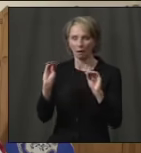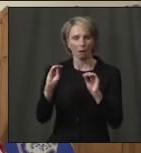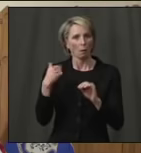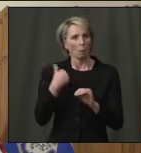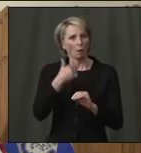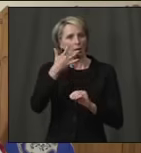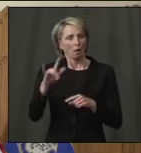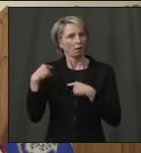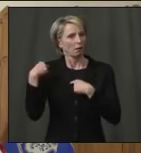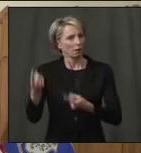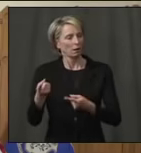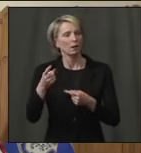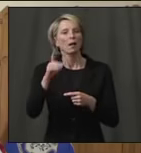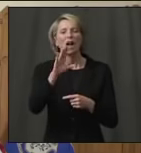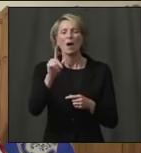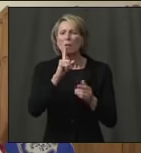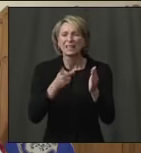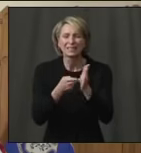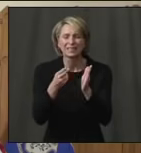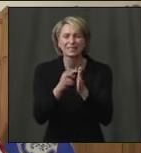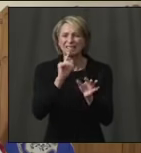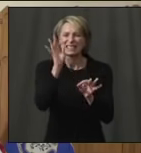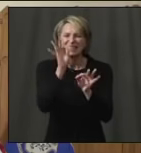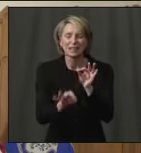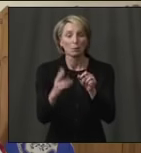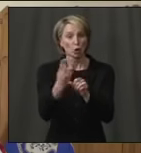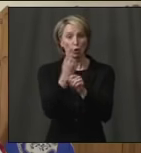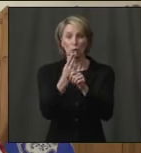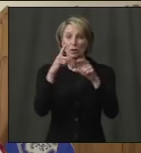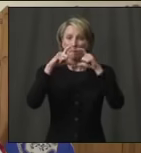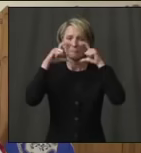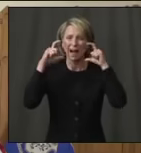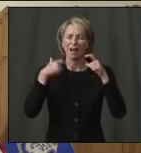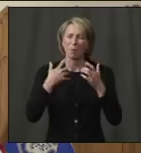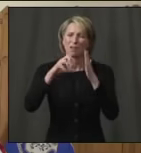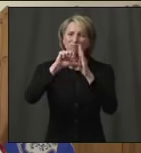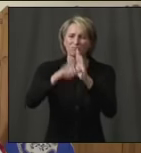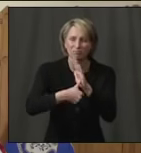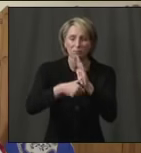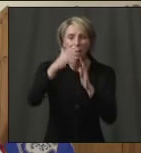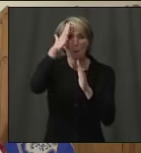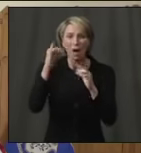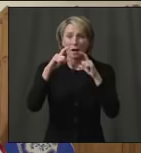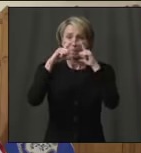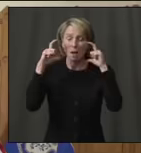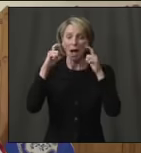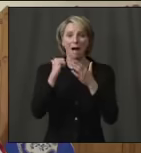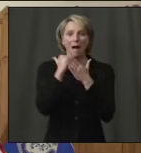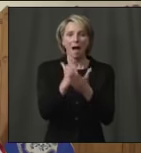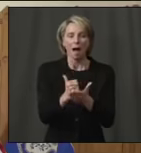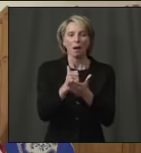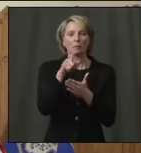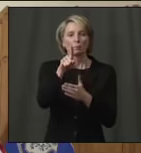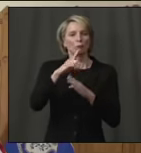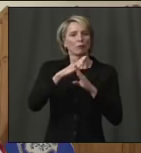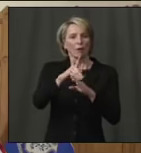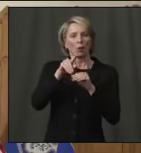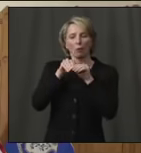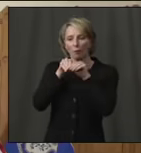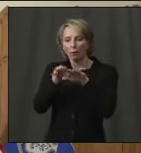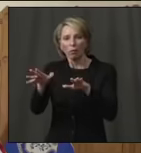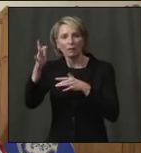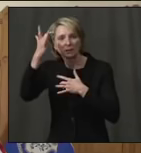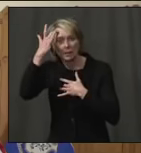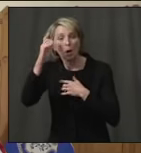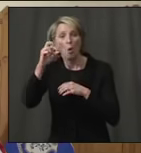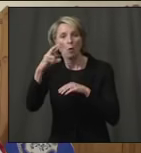It's so easy just to wear a mask. It's an easy thing, and you're protecting others, and the social distancing,